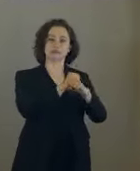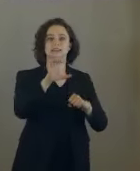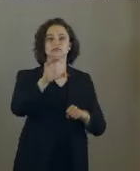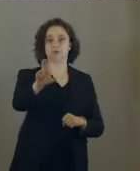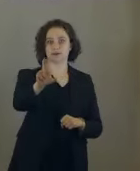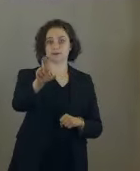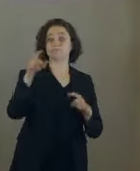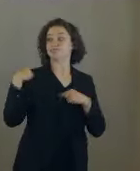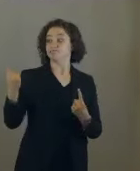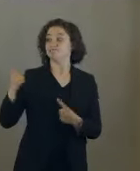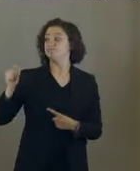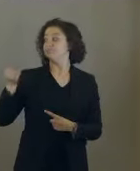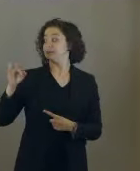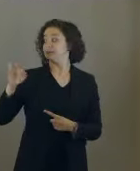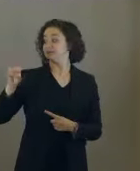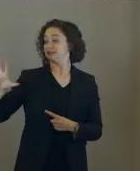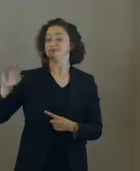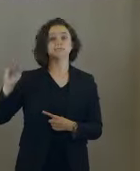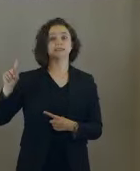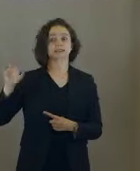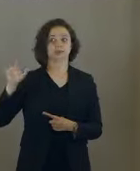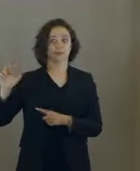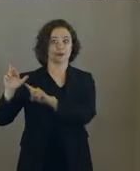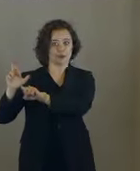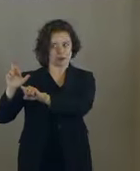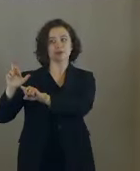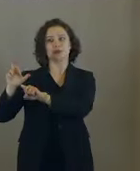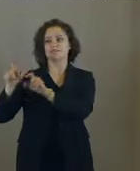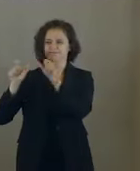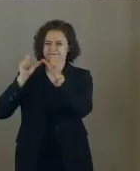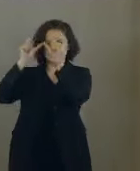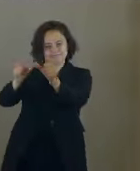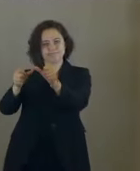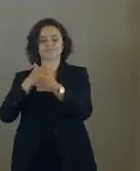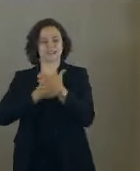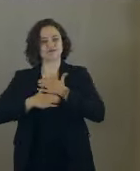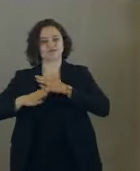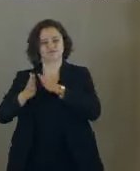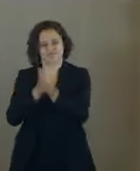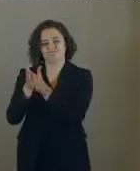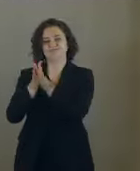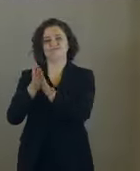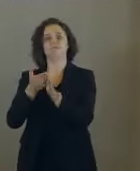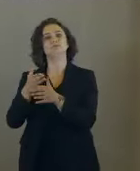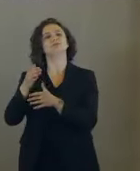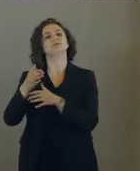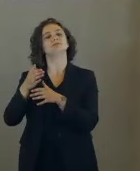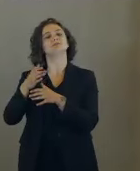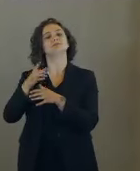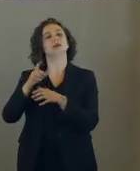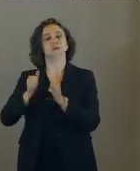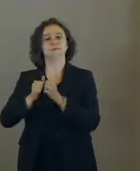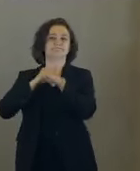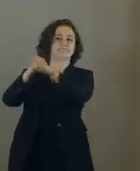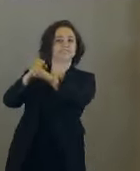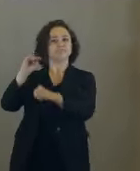whereas since 1965, the Michigan Department of Civil Rights has consistently and passionately enforced Michigan's civil rights laws